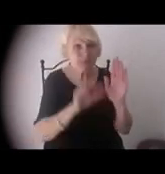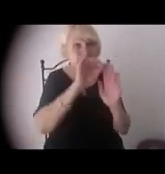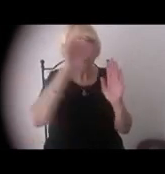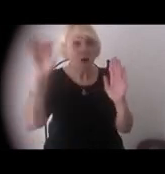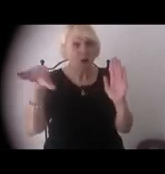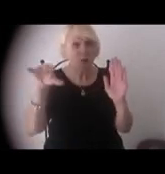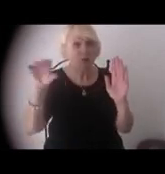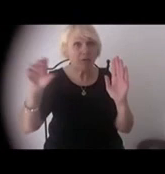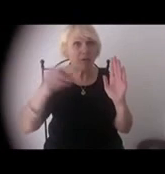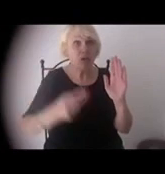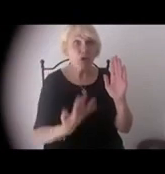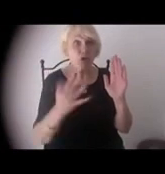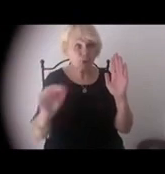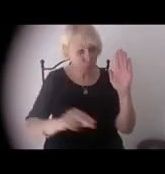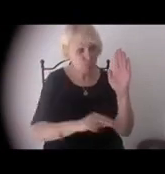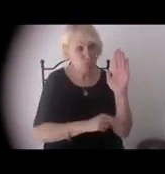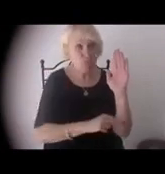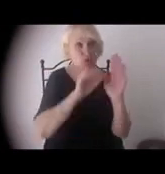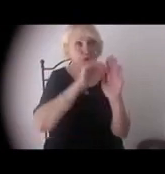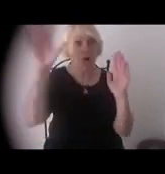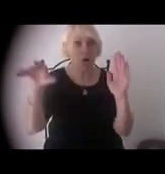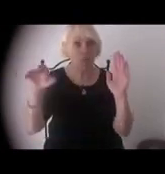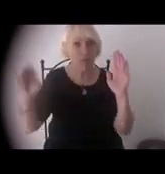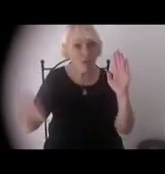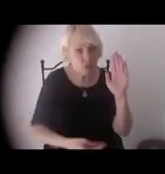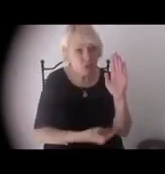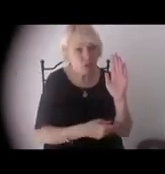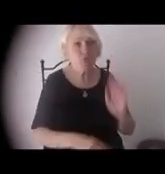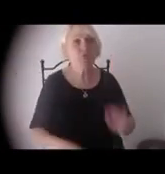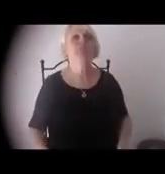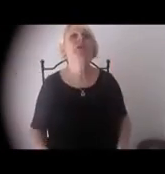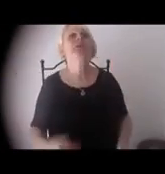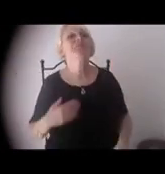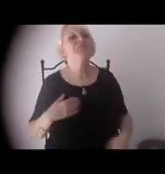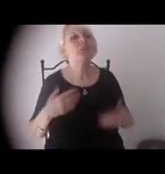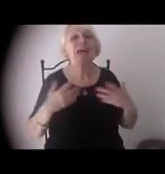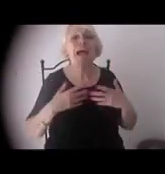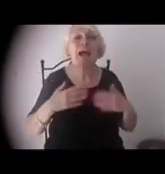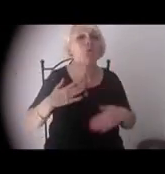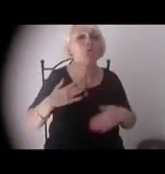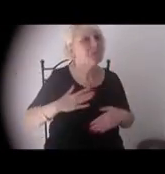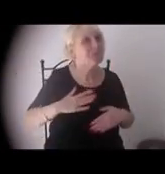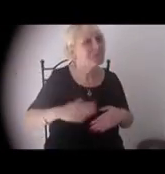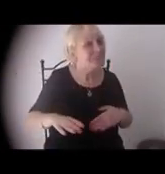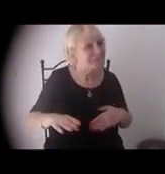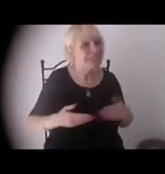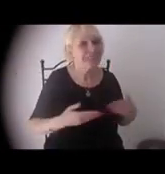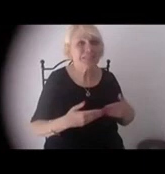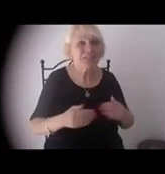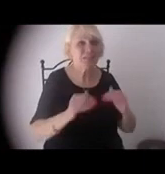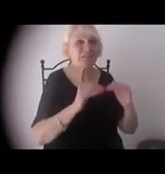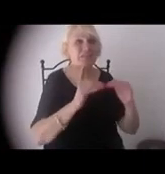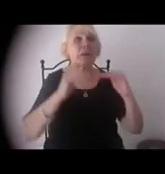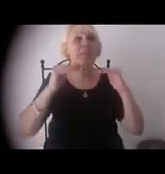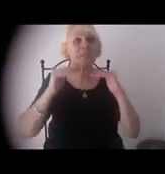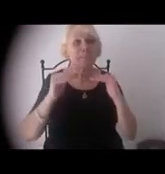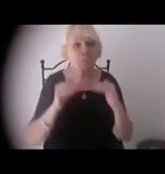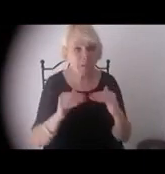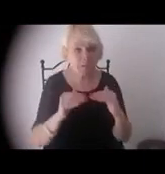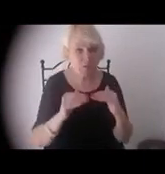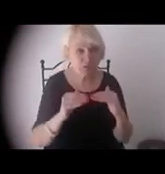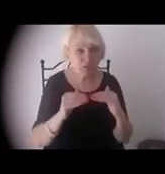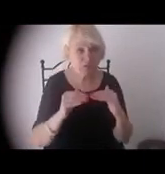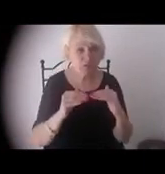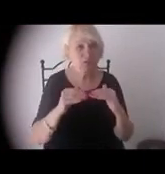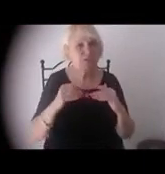funding resource match up with the need? And I think at the moment the sense is it's playing catch up in terms of resources, that it's